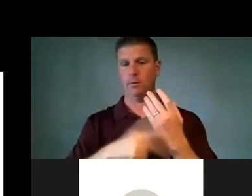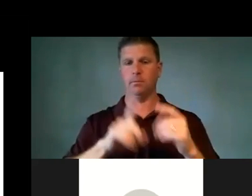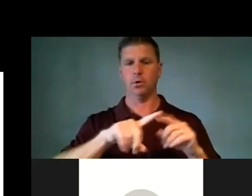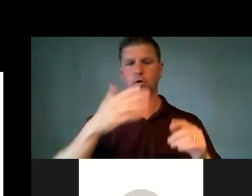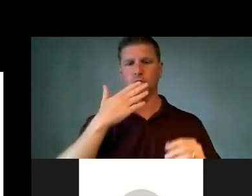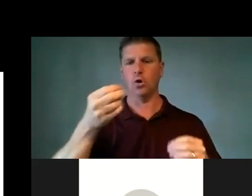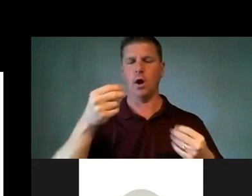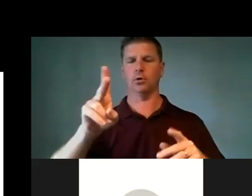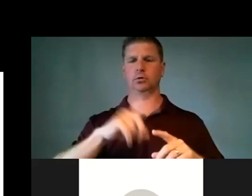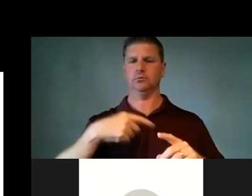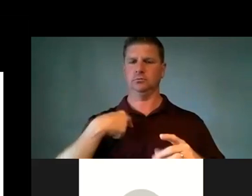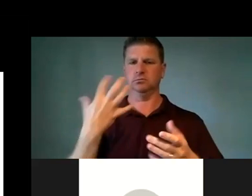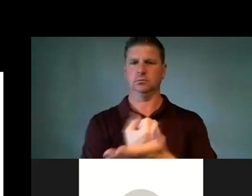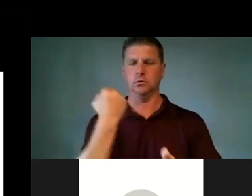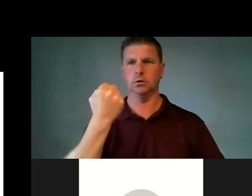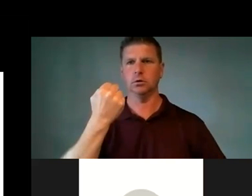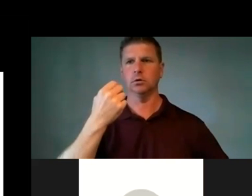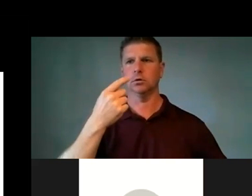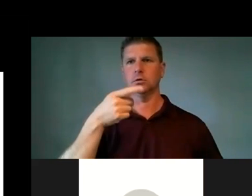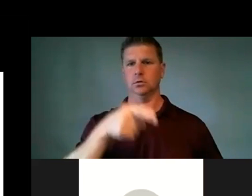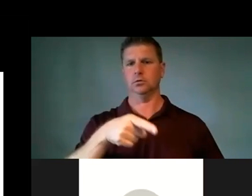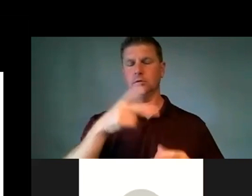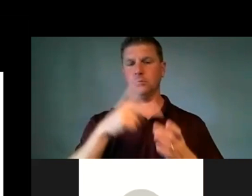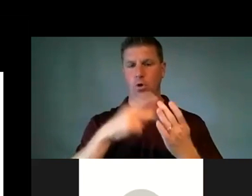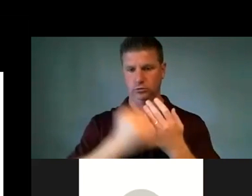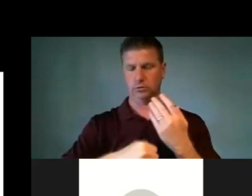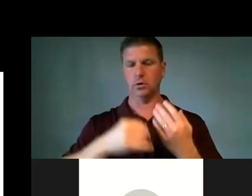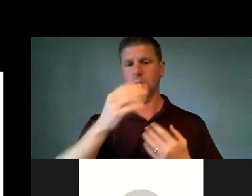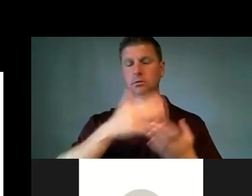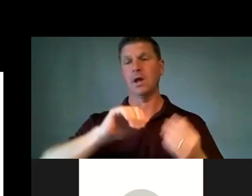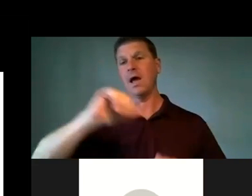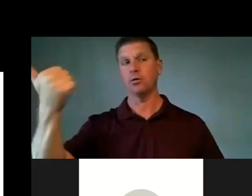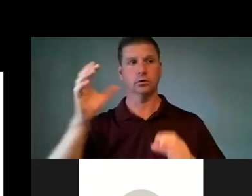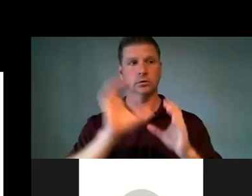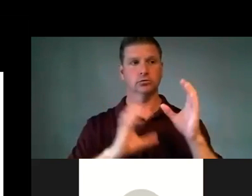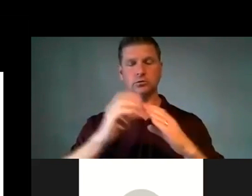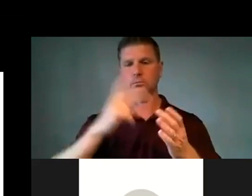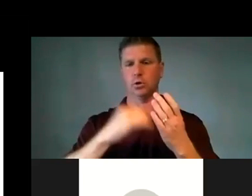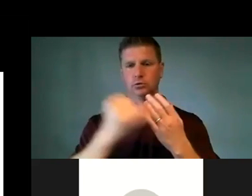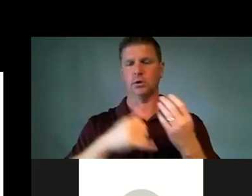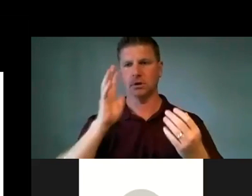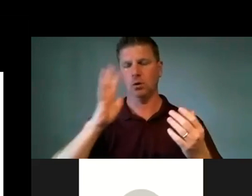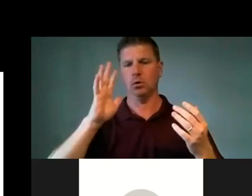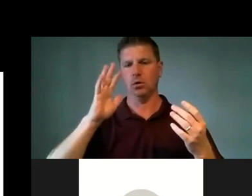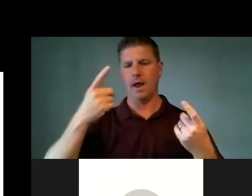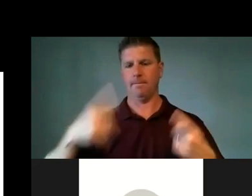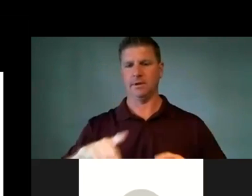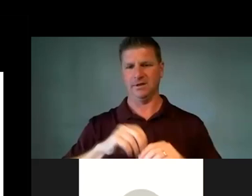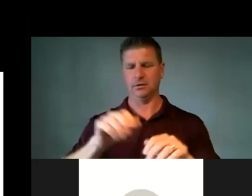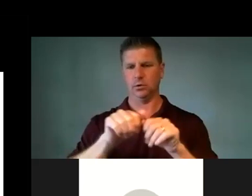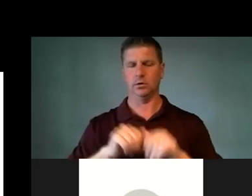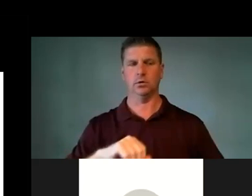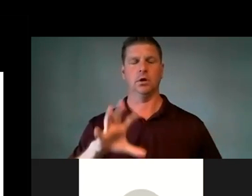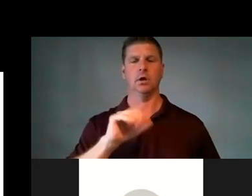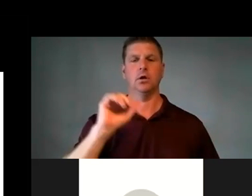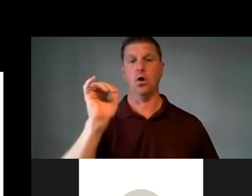for us to take advantage of this project, as well as some of the other construction projects that are going to happen in the region. And